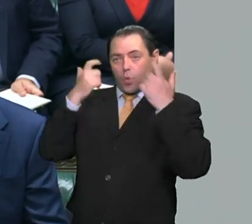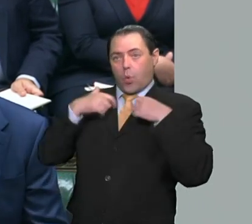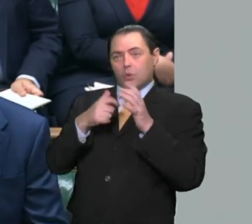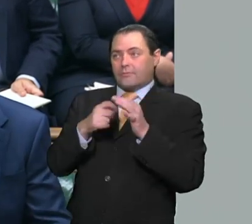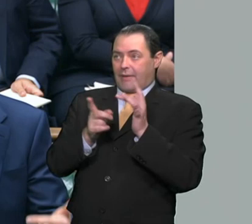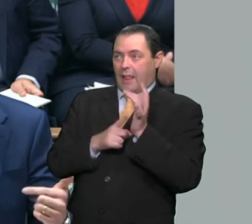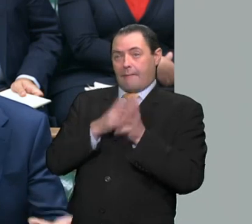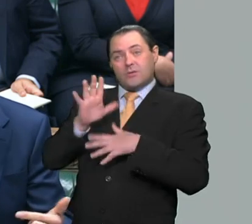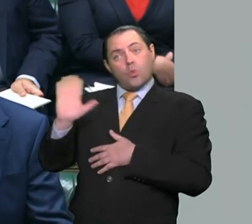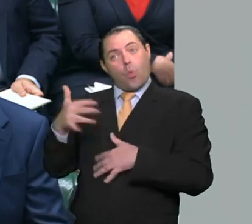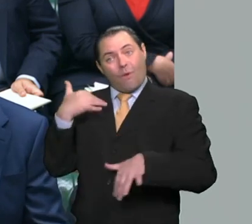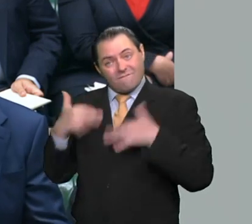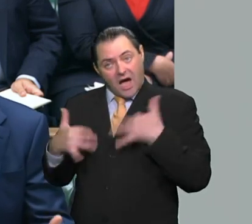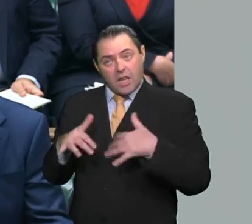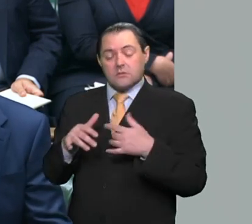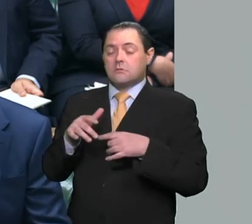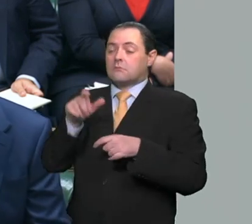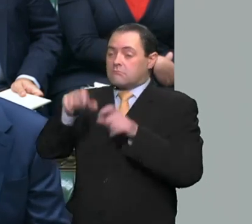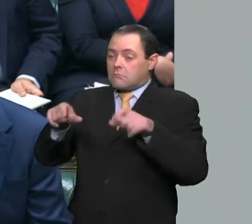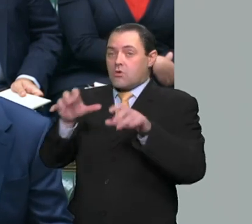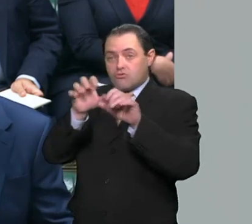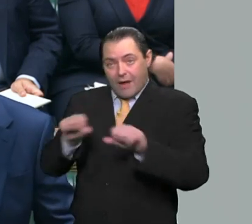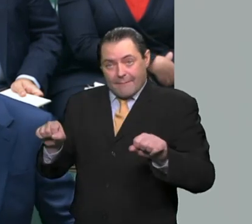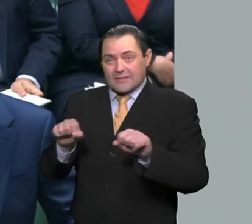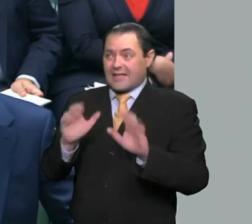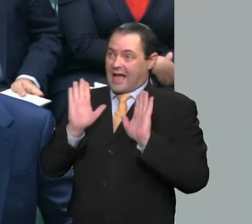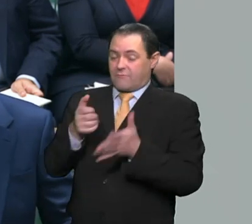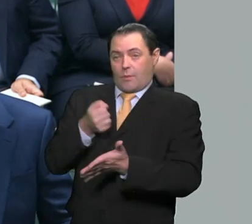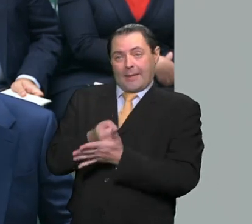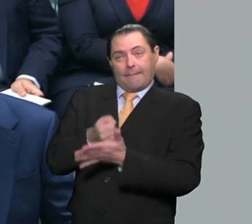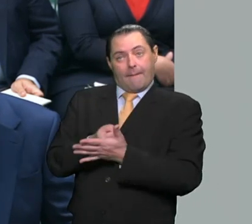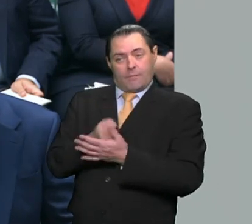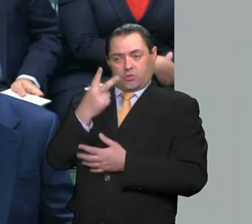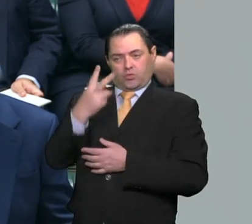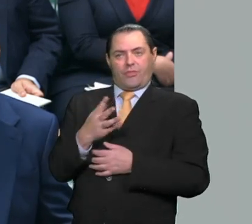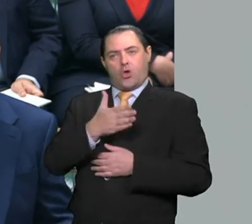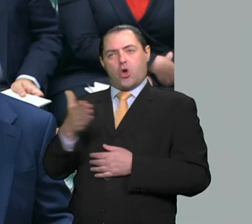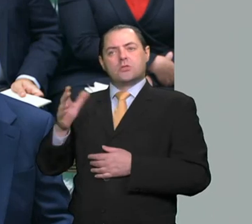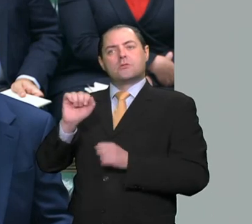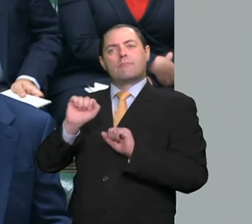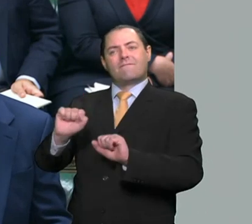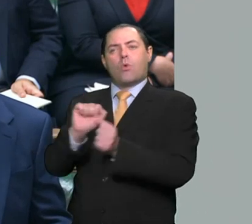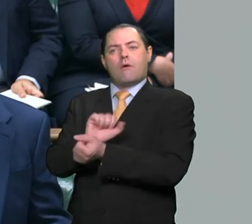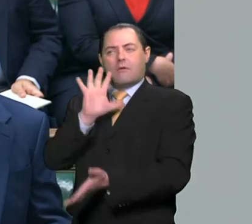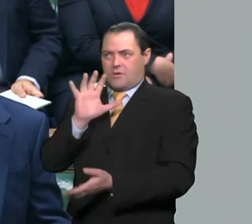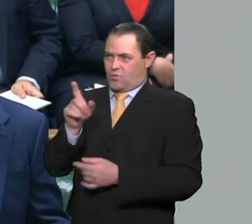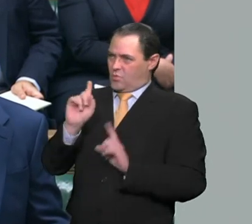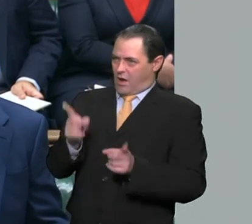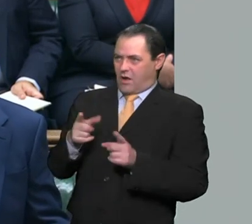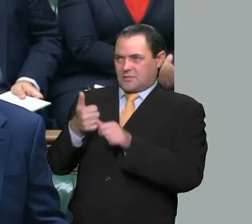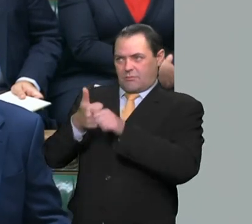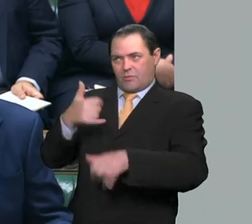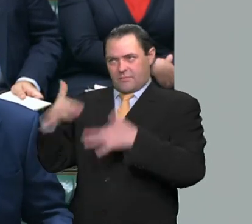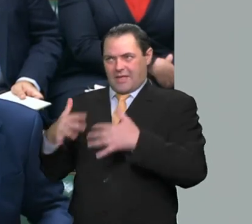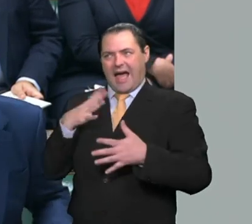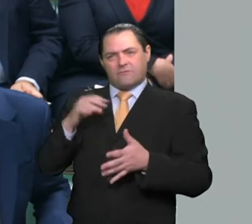violent offenders, all rapists, all child rapists to serve at least 2/3 of the sentence behind bars. You can't stand up for victims unless you stand